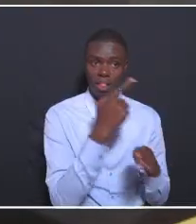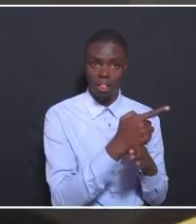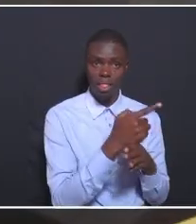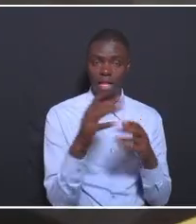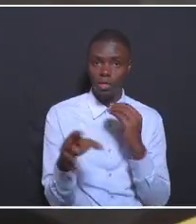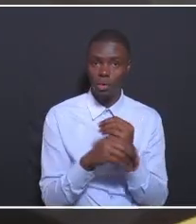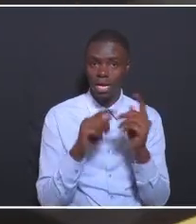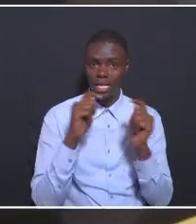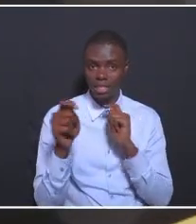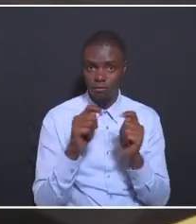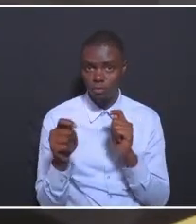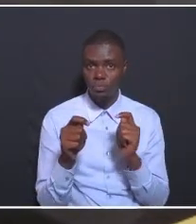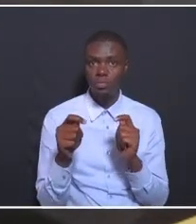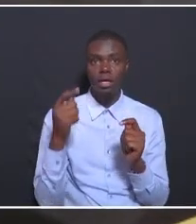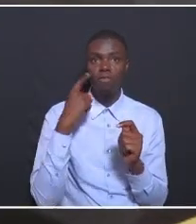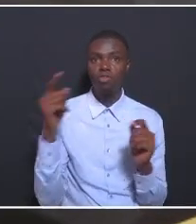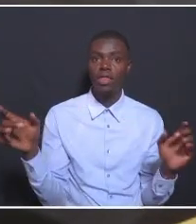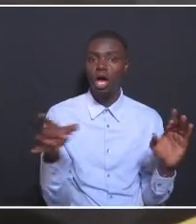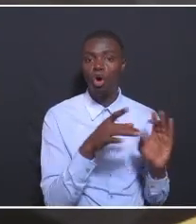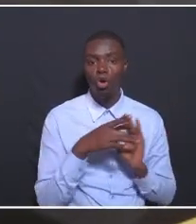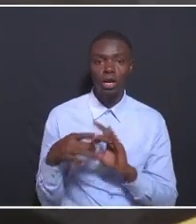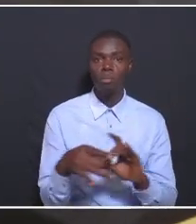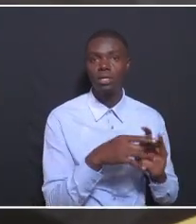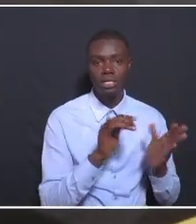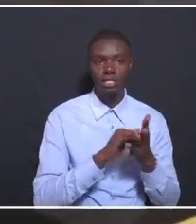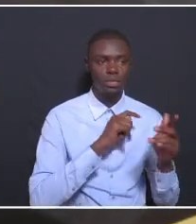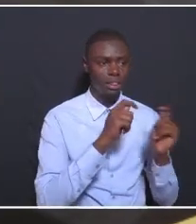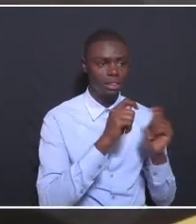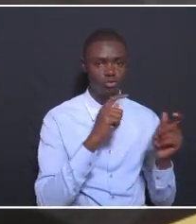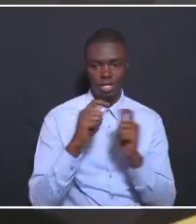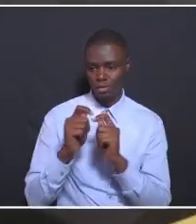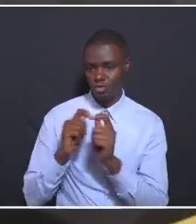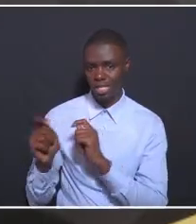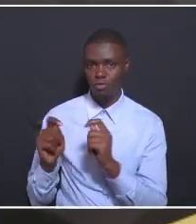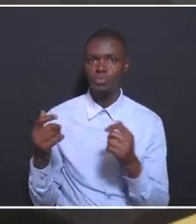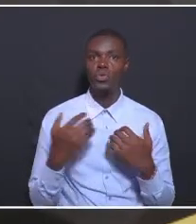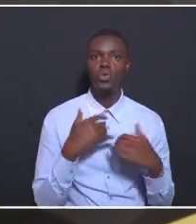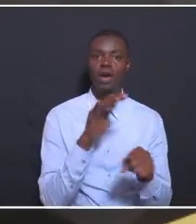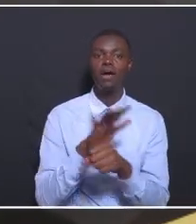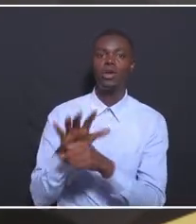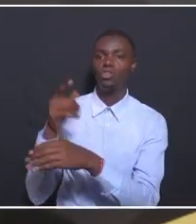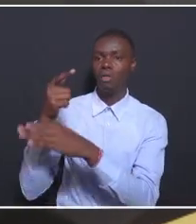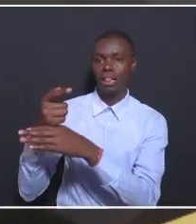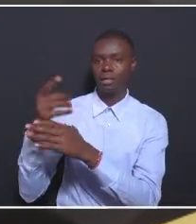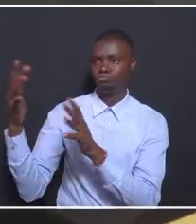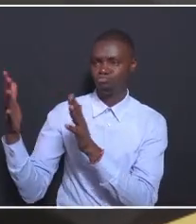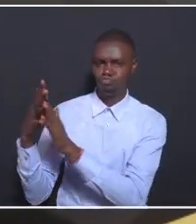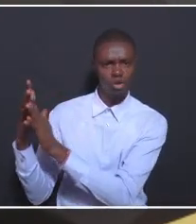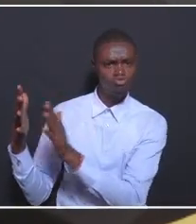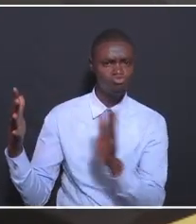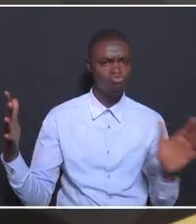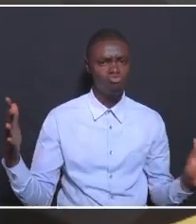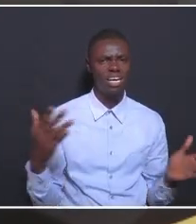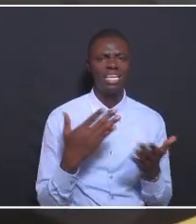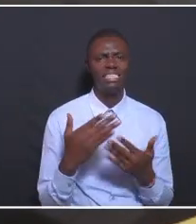add the interviews for the collaborators that we interviewed, you know, you have a lot of footage. And some of them, you know,